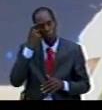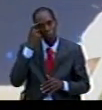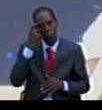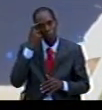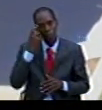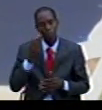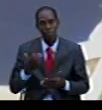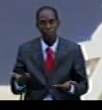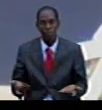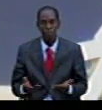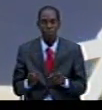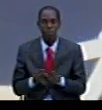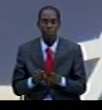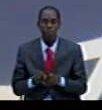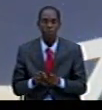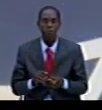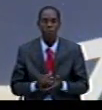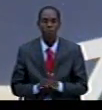Adeosun.